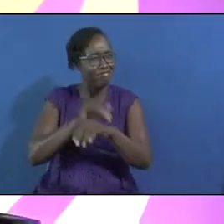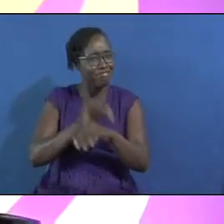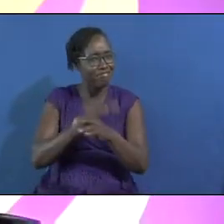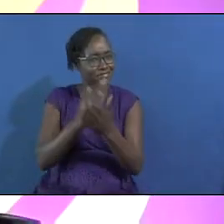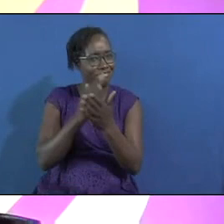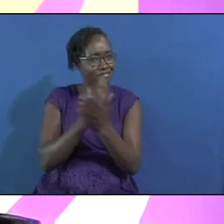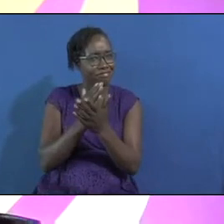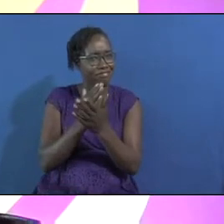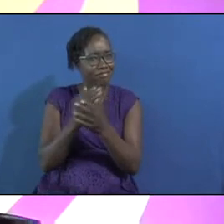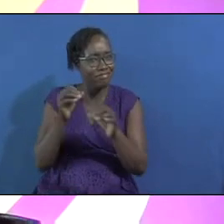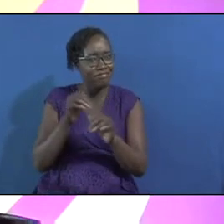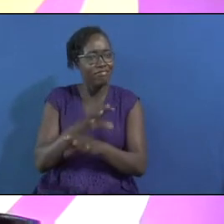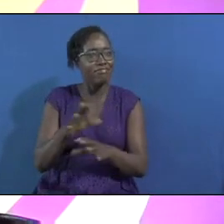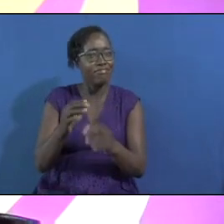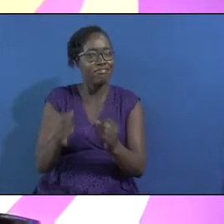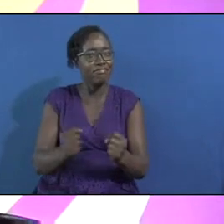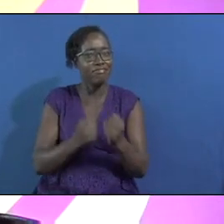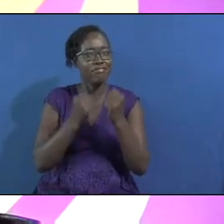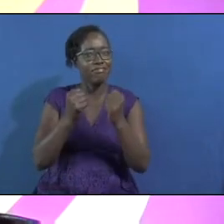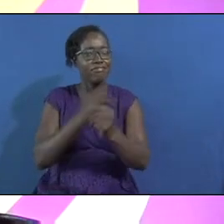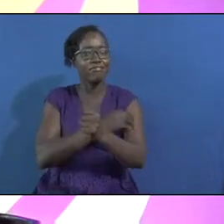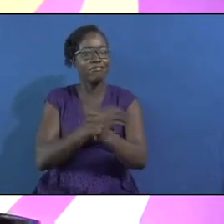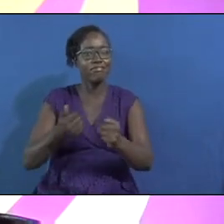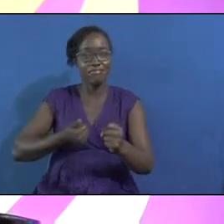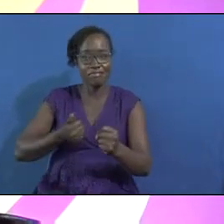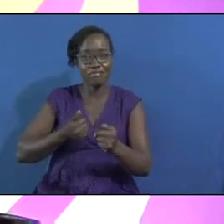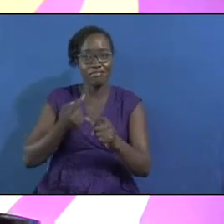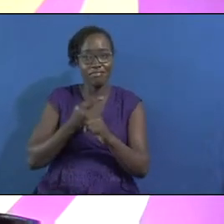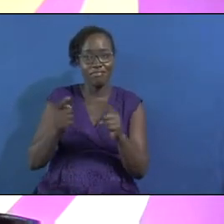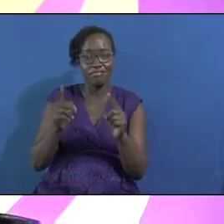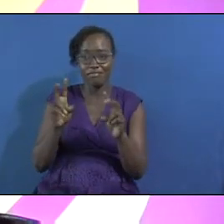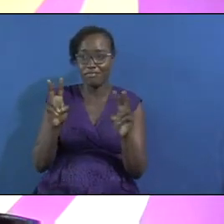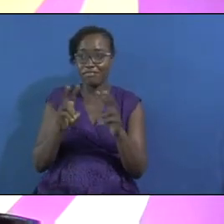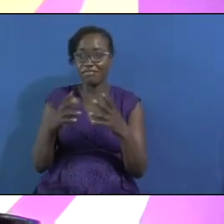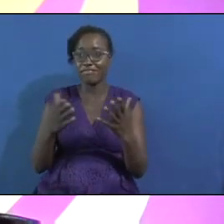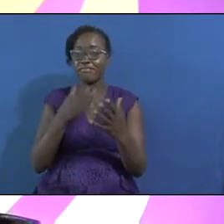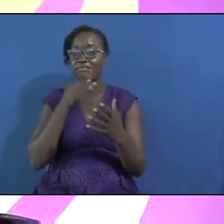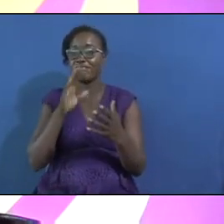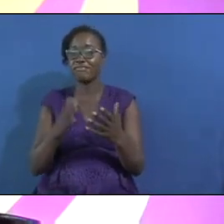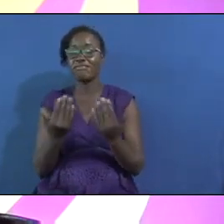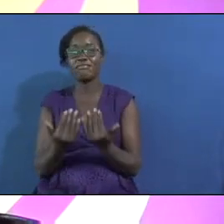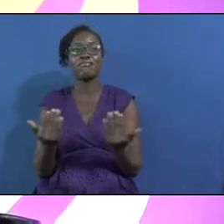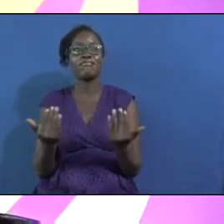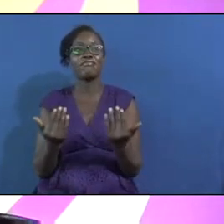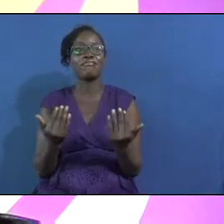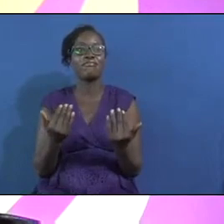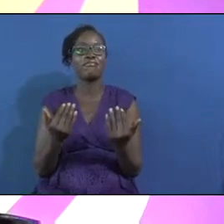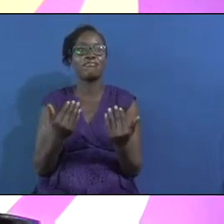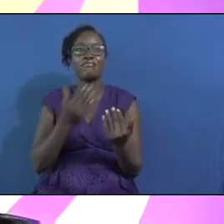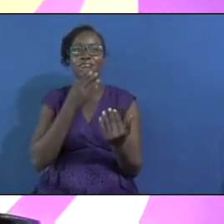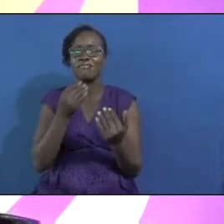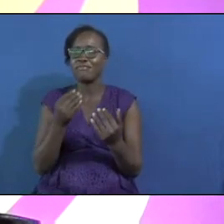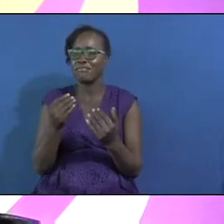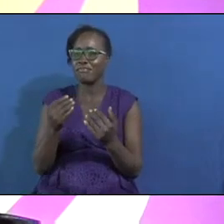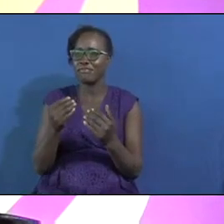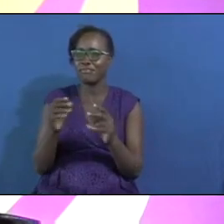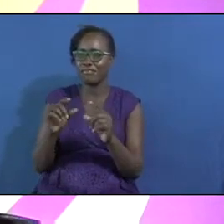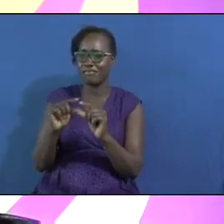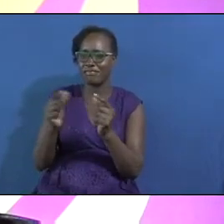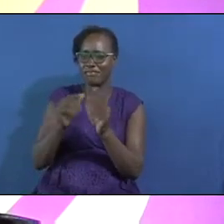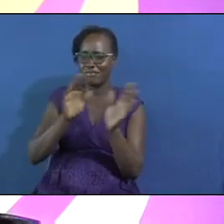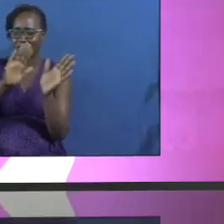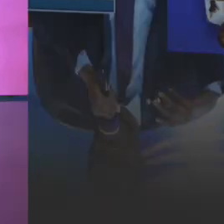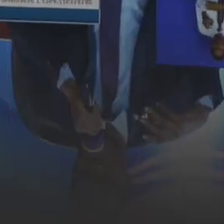We emancipate women. We empower our girls. But look at how the boy child, the male species, has